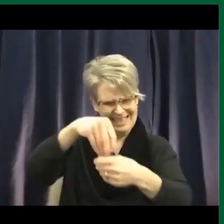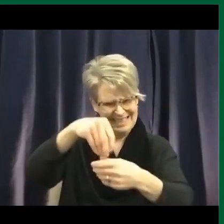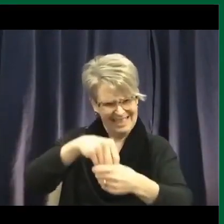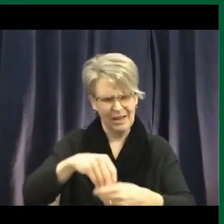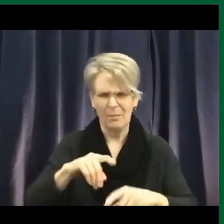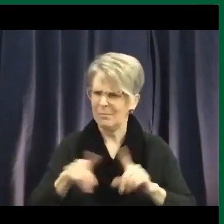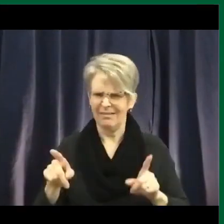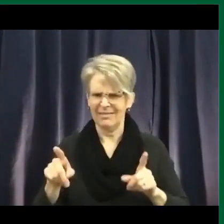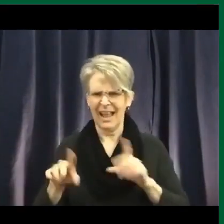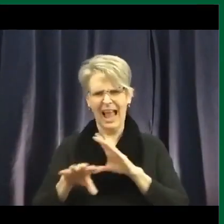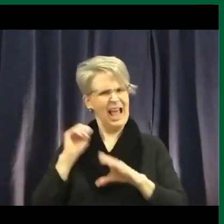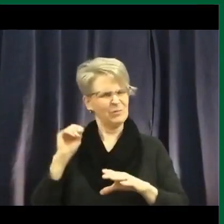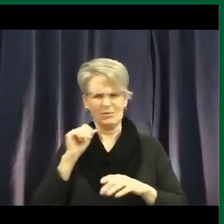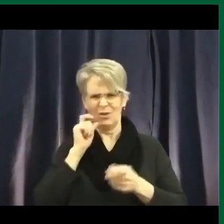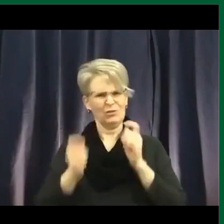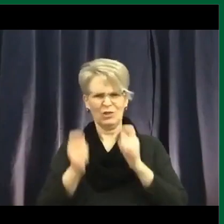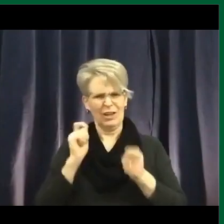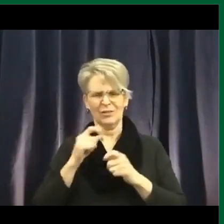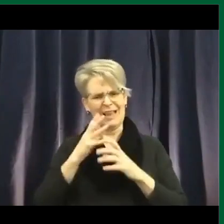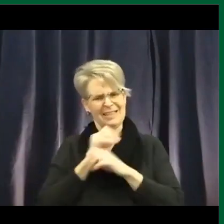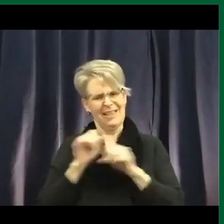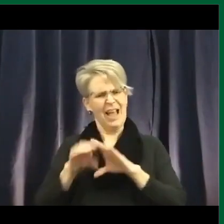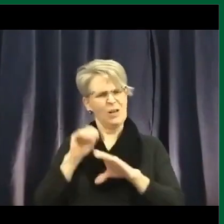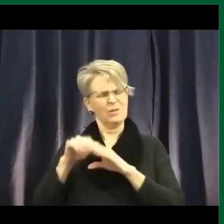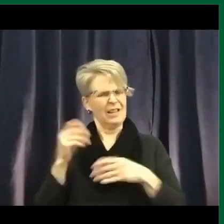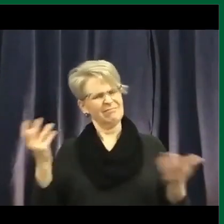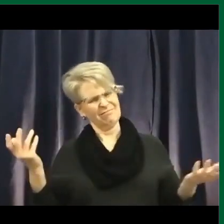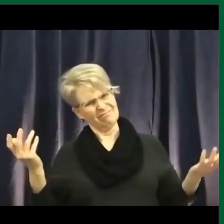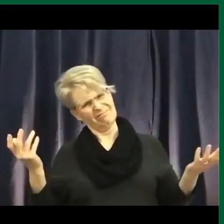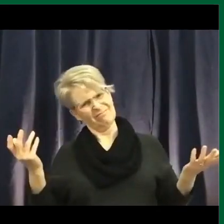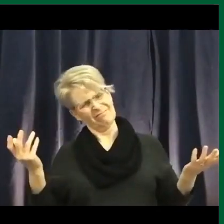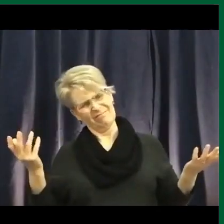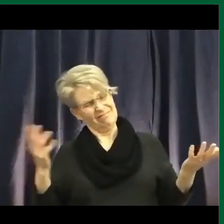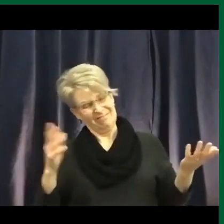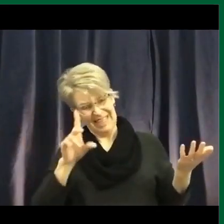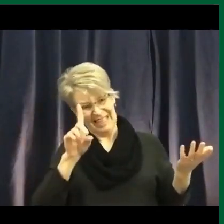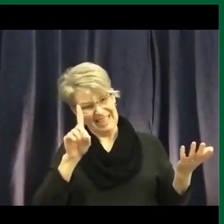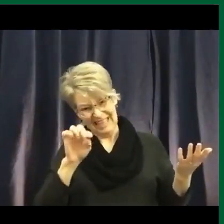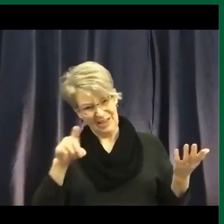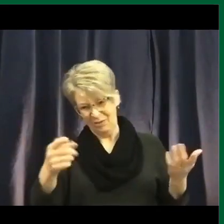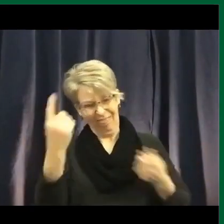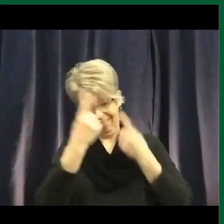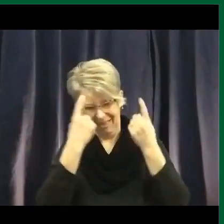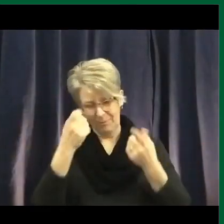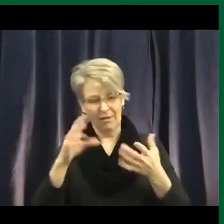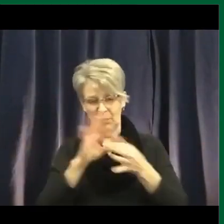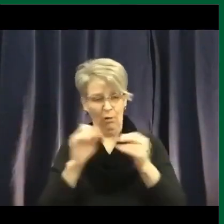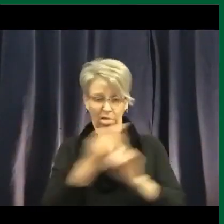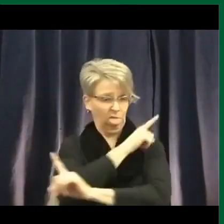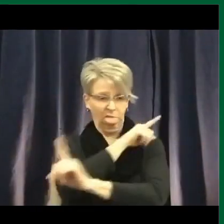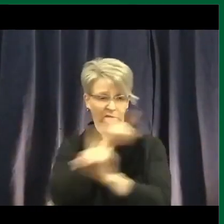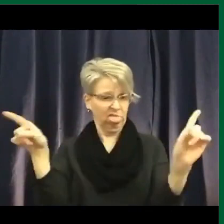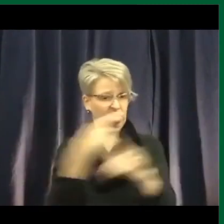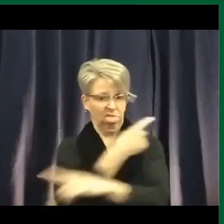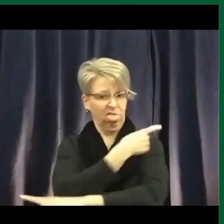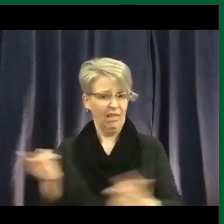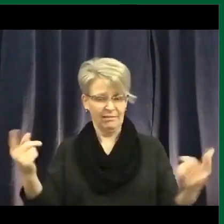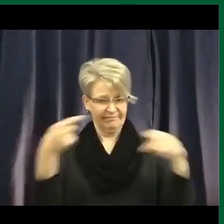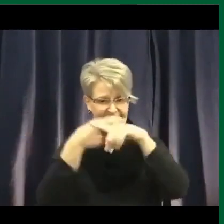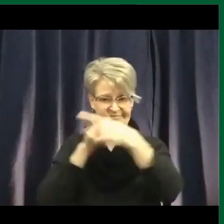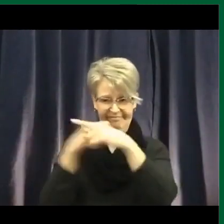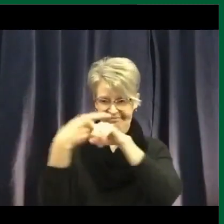any outdoor gatherings where you say it's safer. Was there much thought put to the inconsistency and contradictory nature of